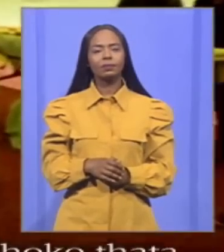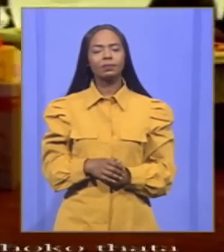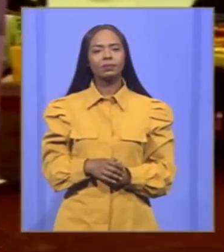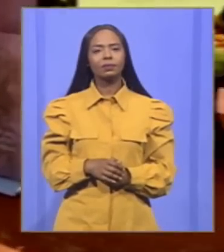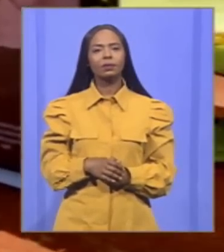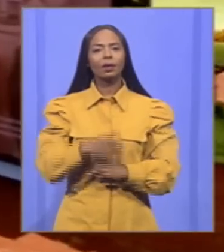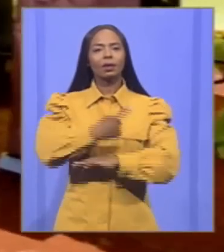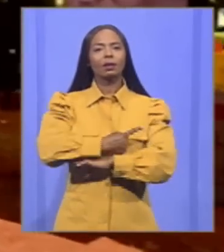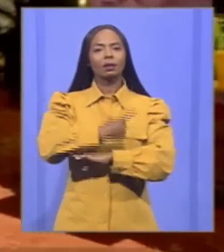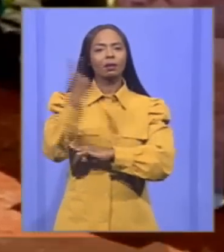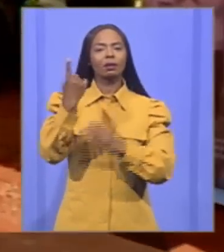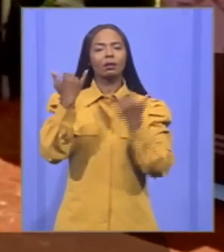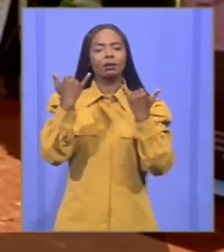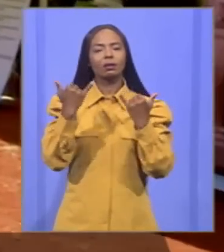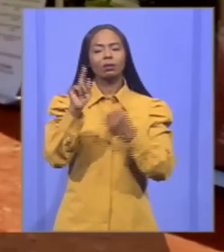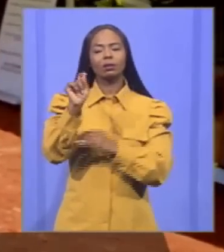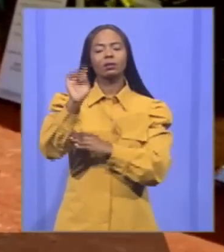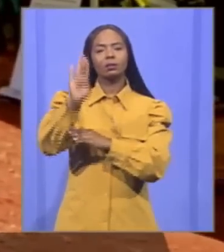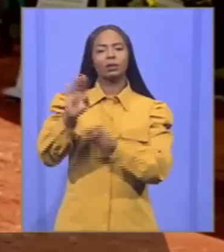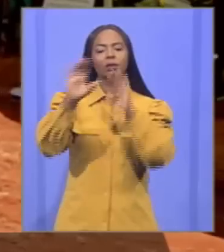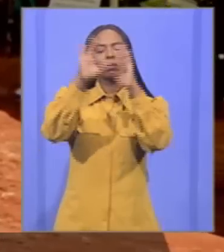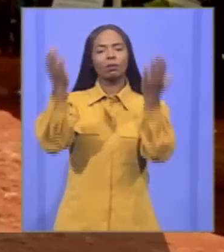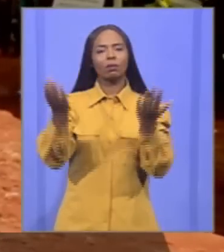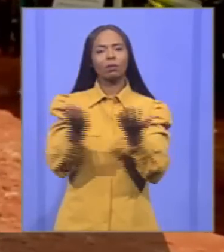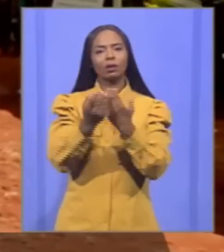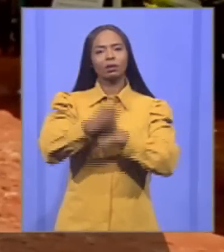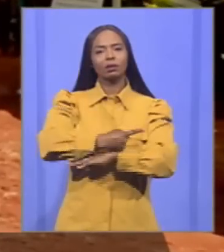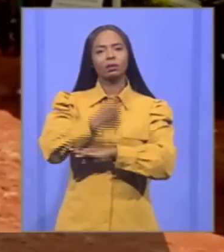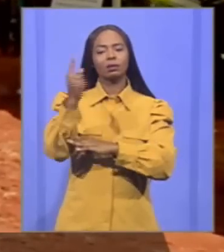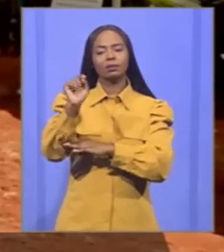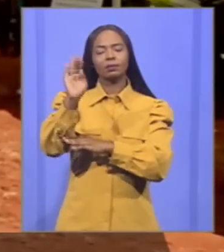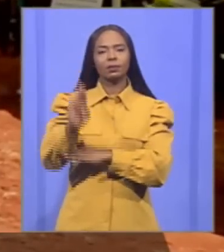Tsatsi la lefatshe la lefuba e leng TB le gopolwa ka la